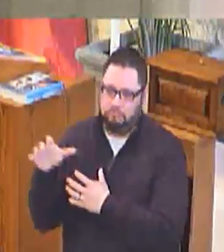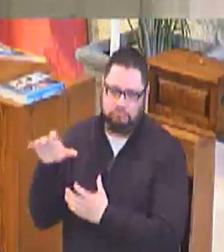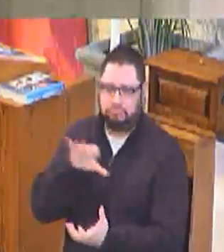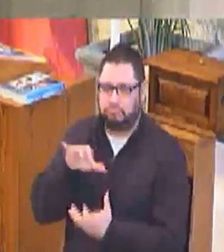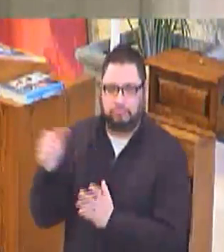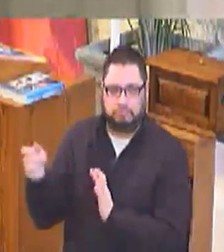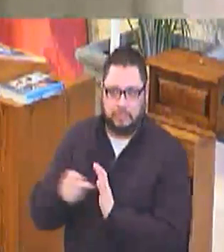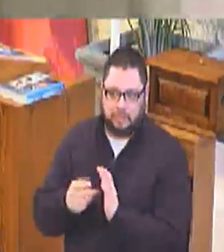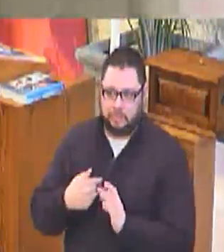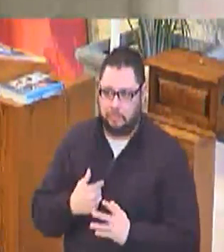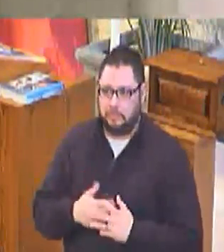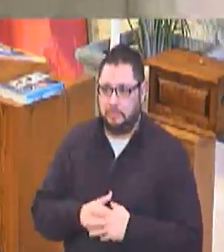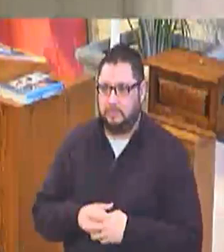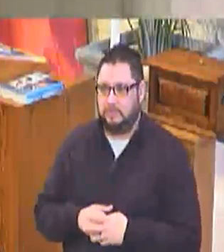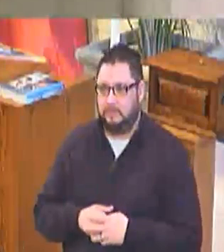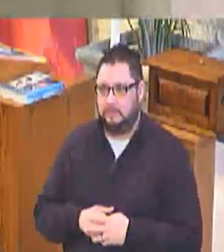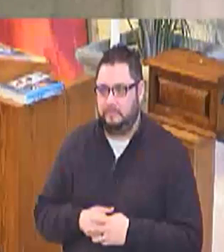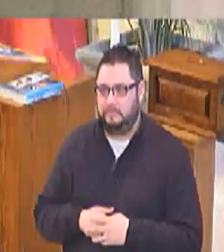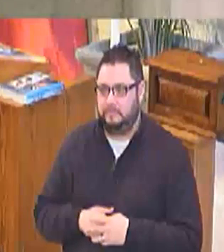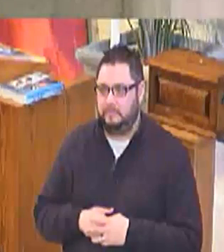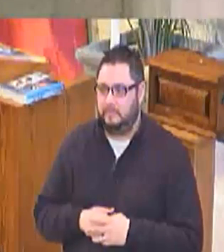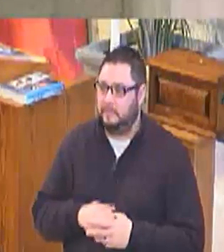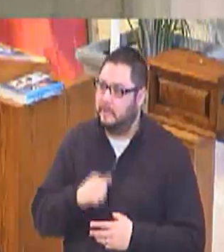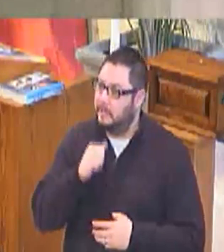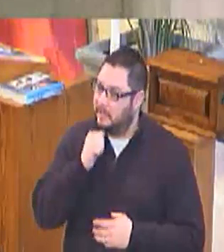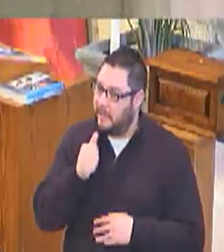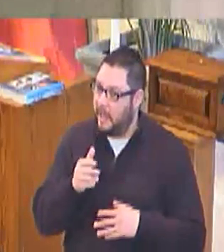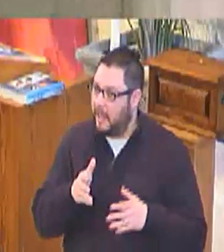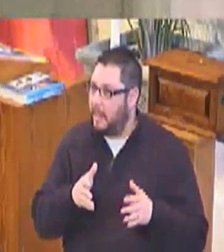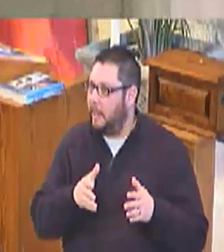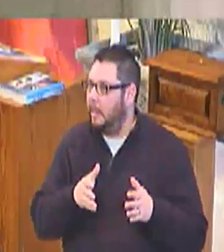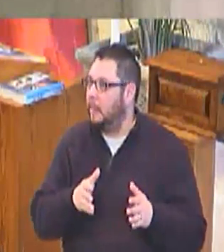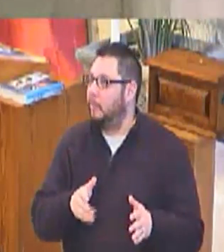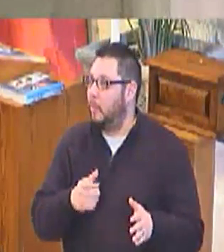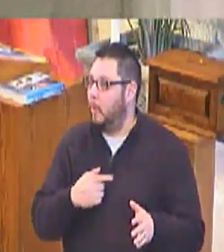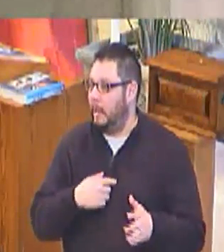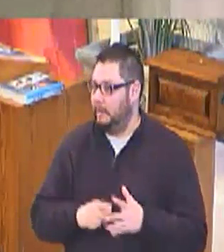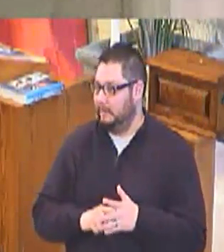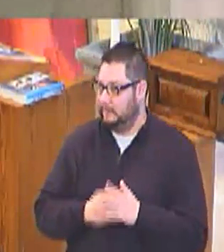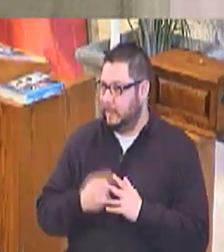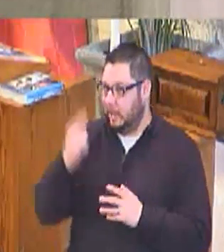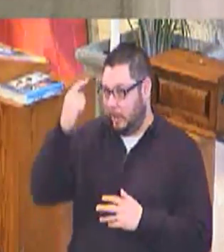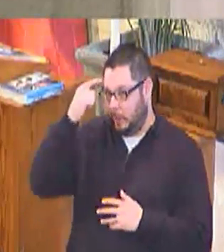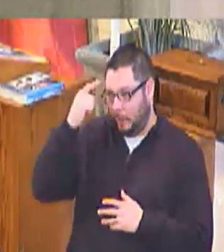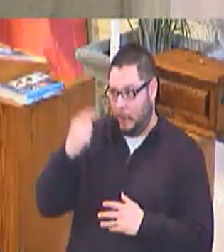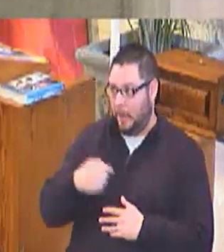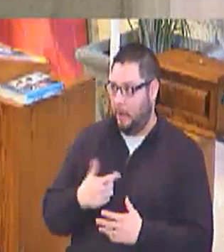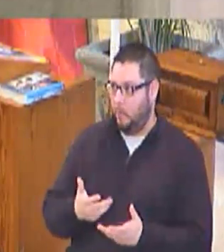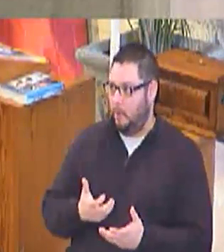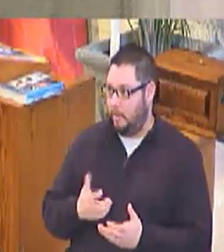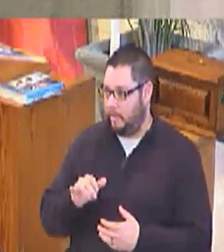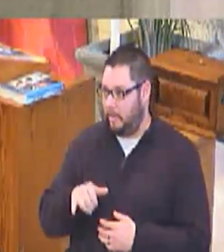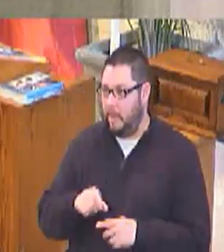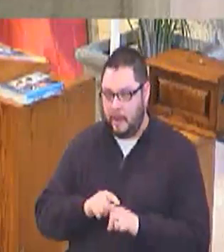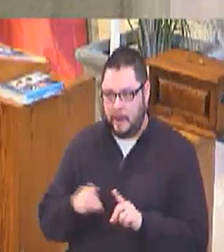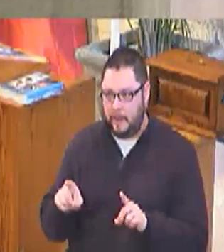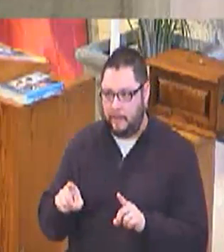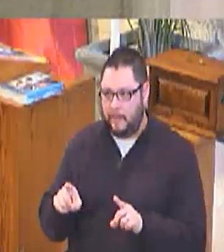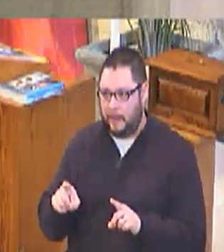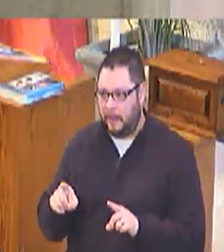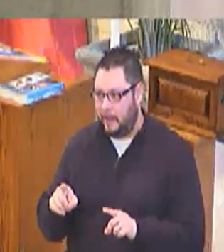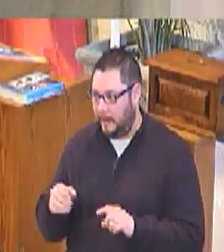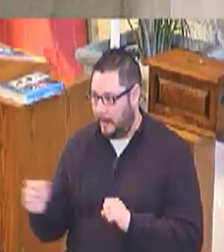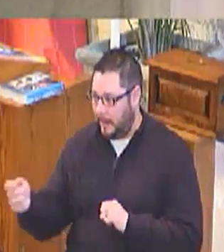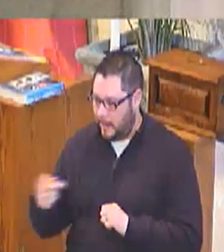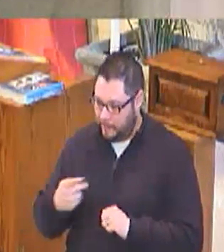me. Not necessarily the way I initially thought it might be, but it came pouring back